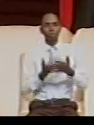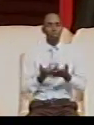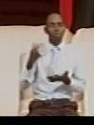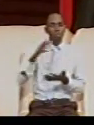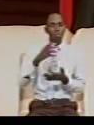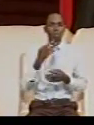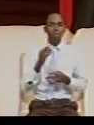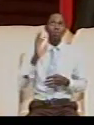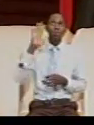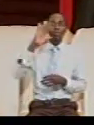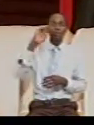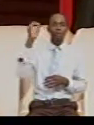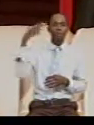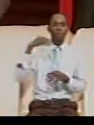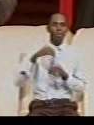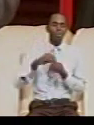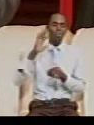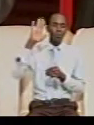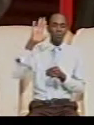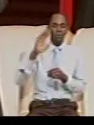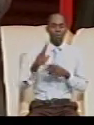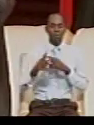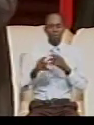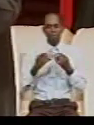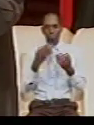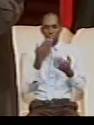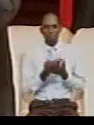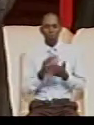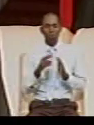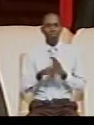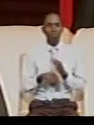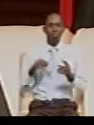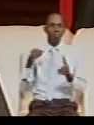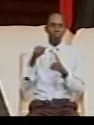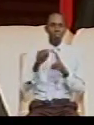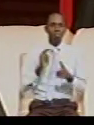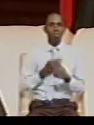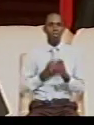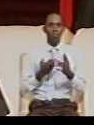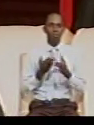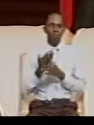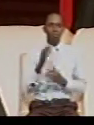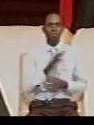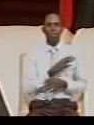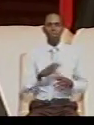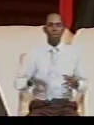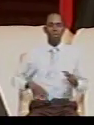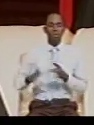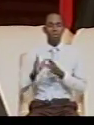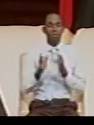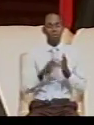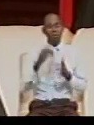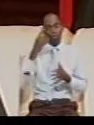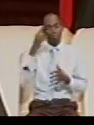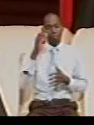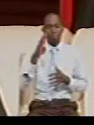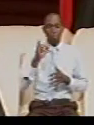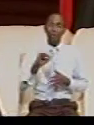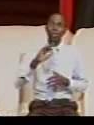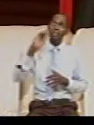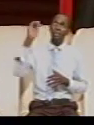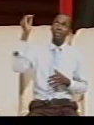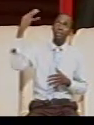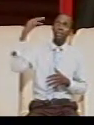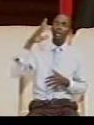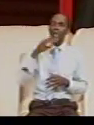his kindness toward us through Christ Jesus. For by grace are you